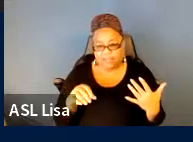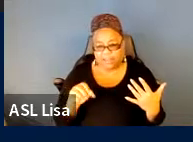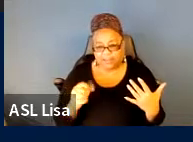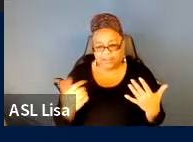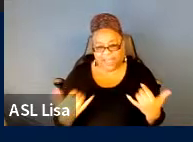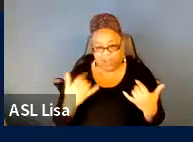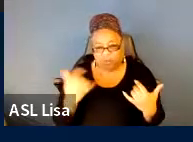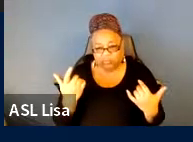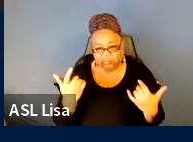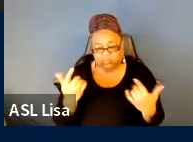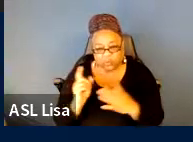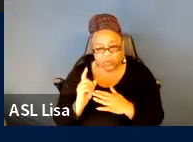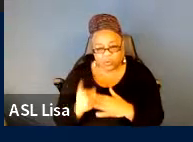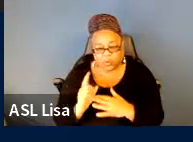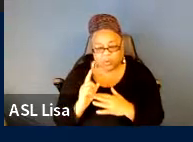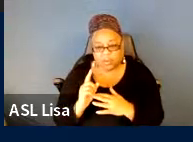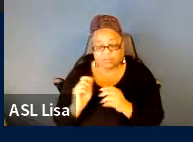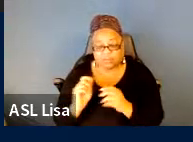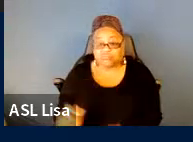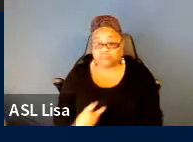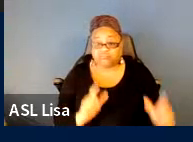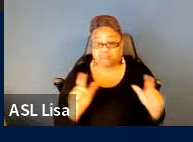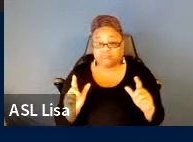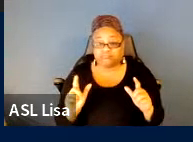moment. Next slide, please.